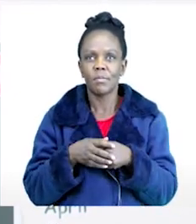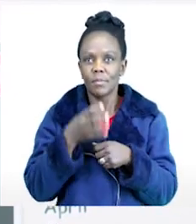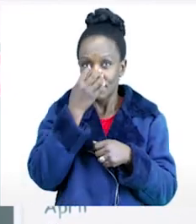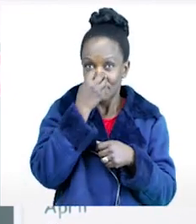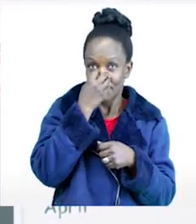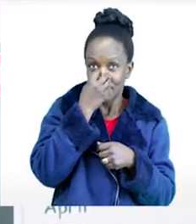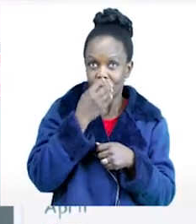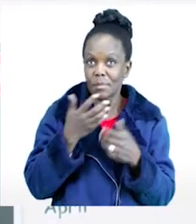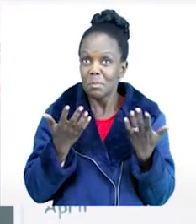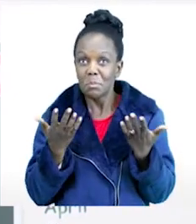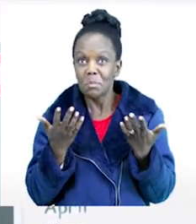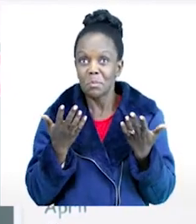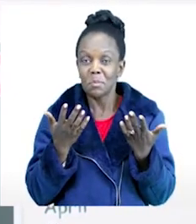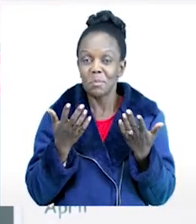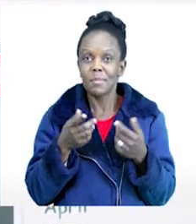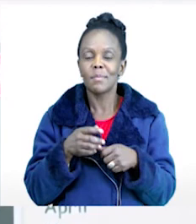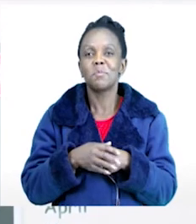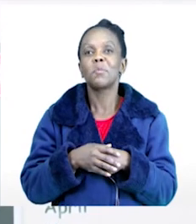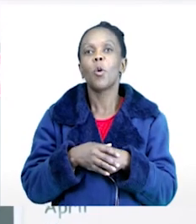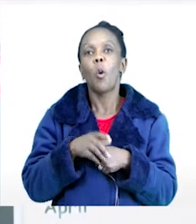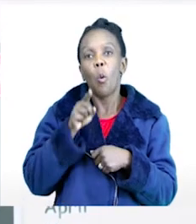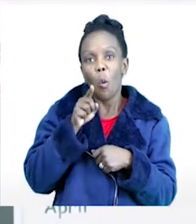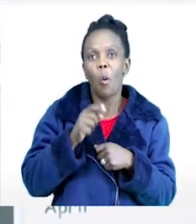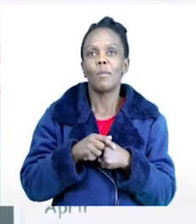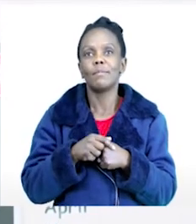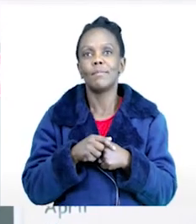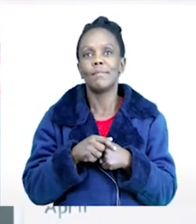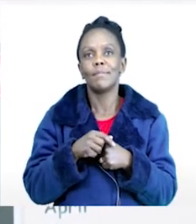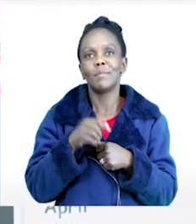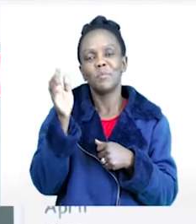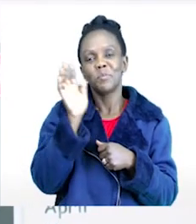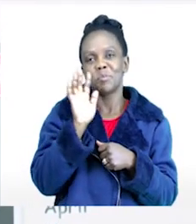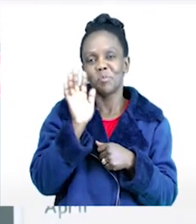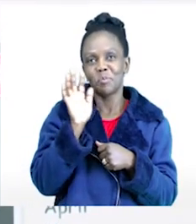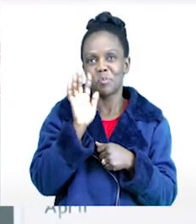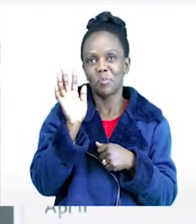here? There she is. So from